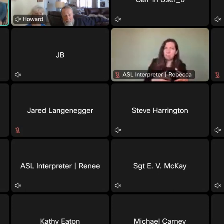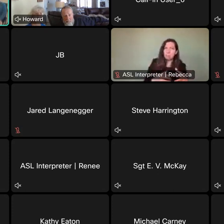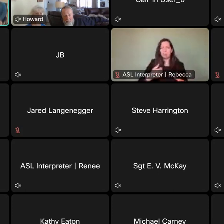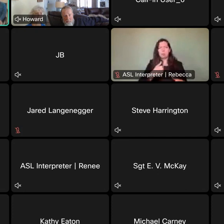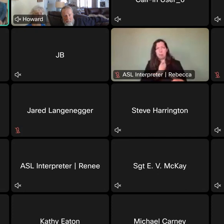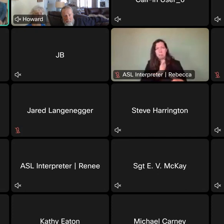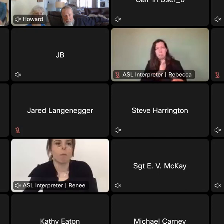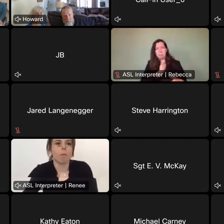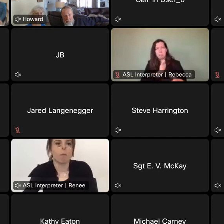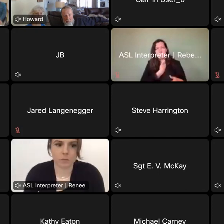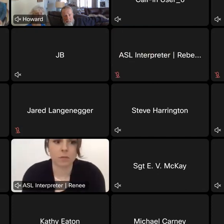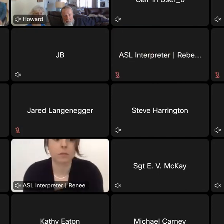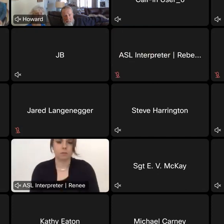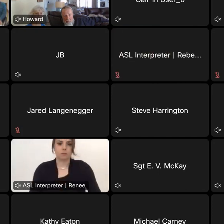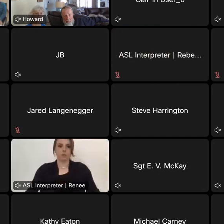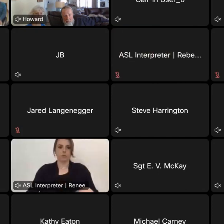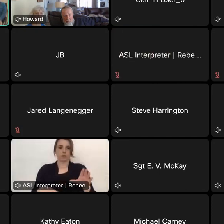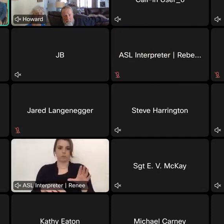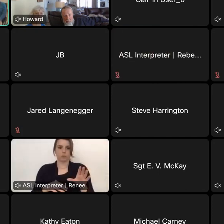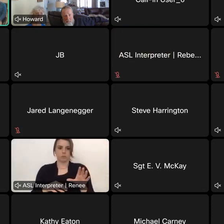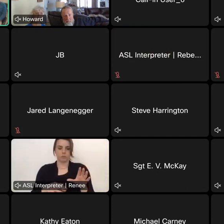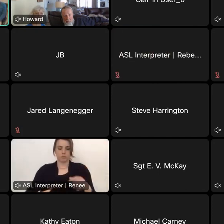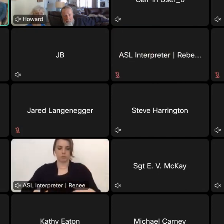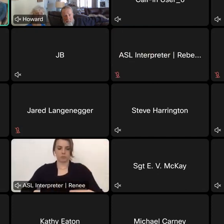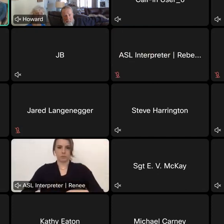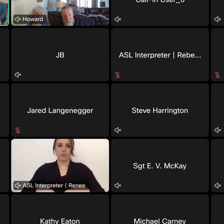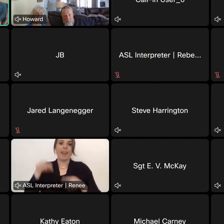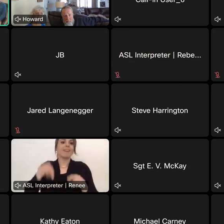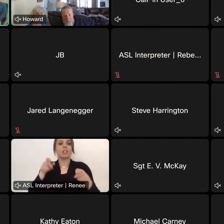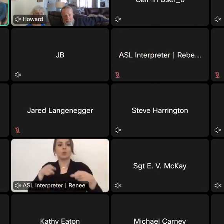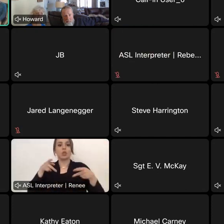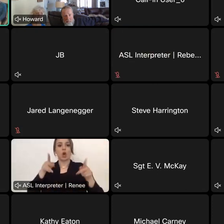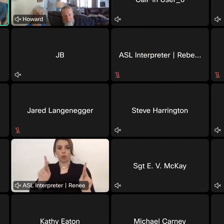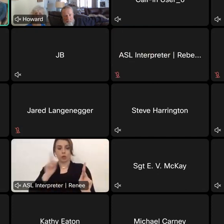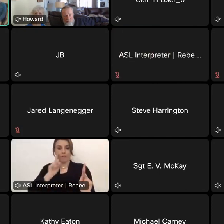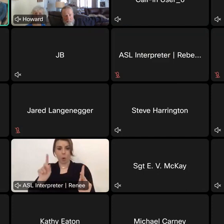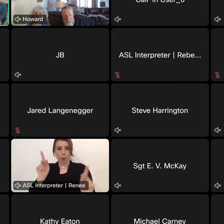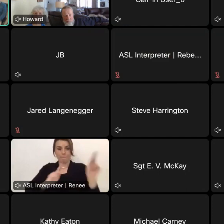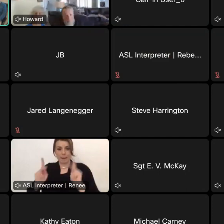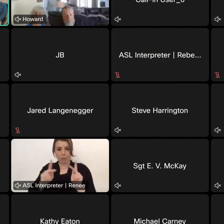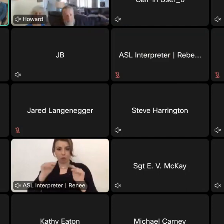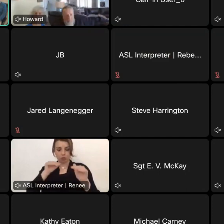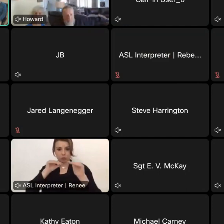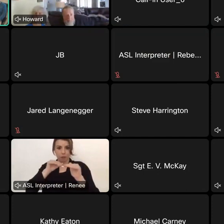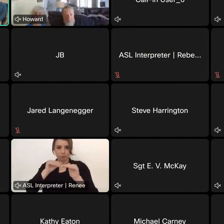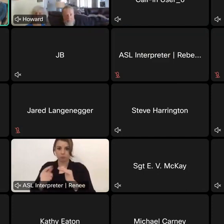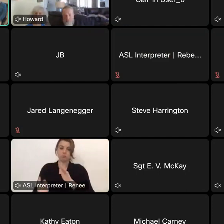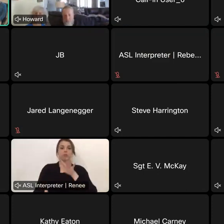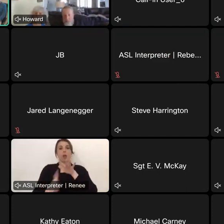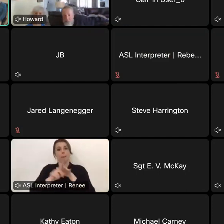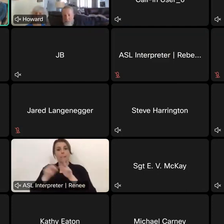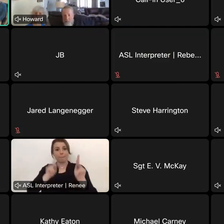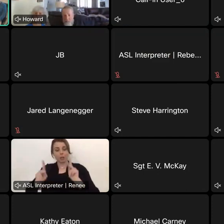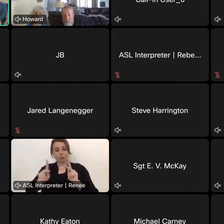continue to be across the state. We wanted to make sure that this was an opportunity for people who couldn't attend in person across those many meetings we're having across the state.